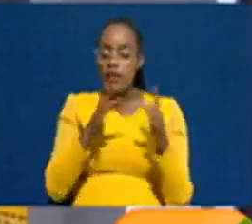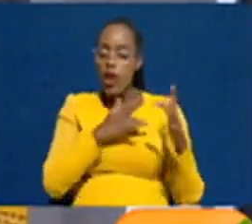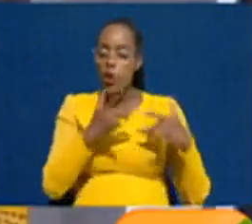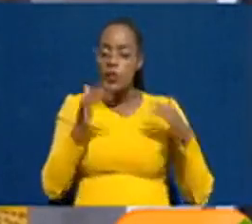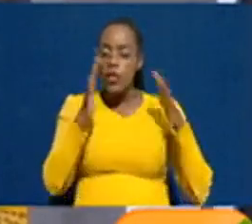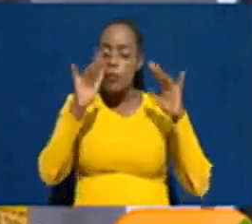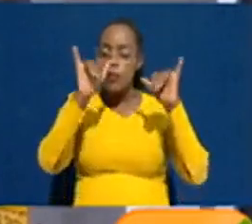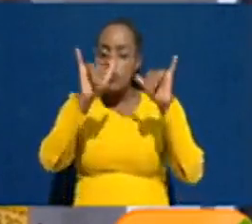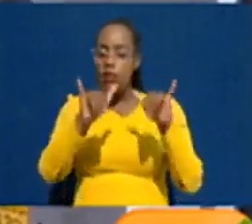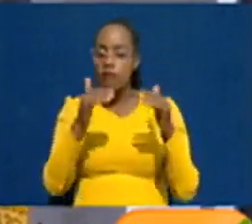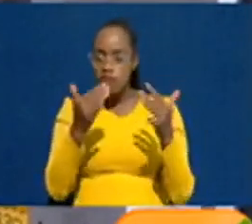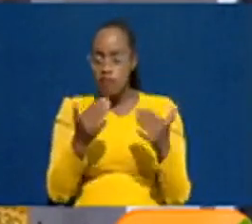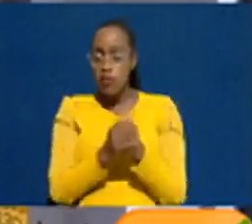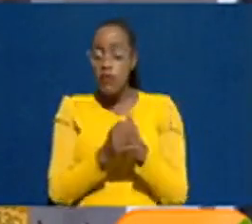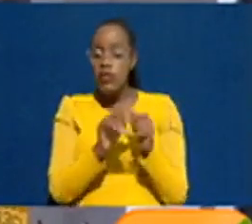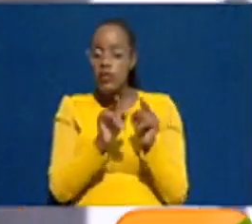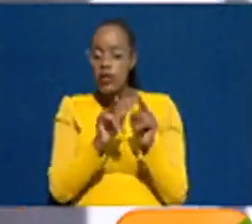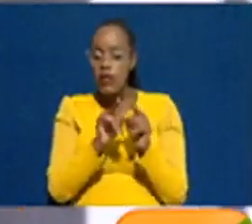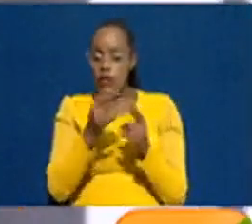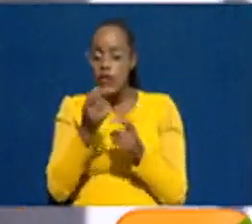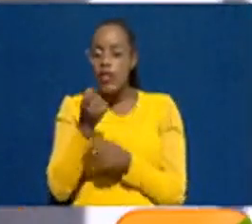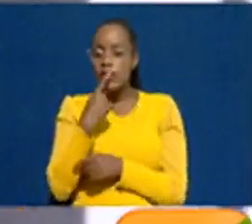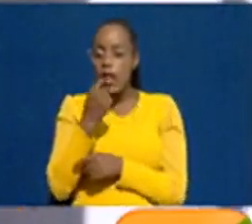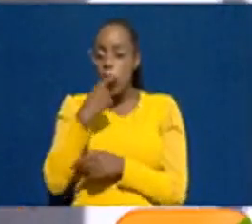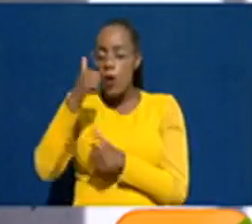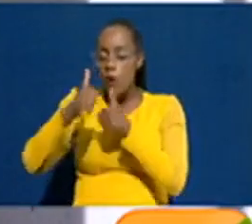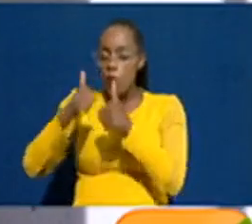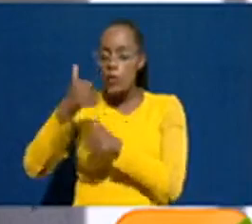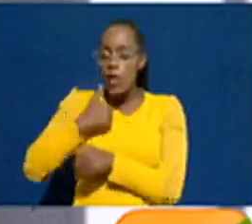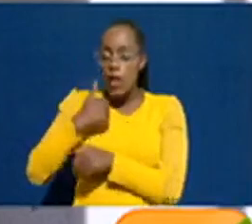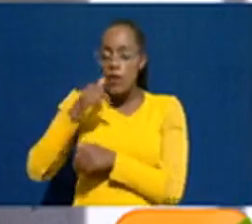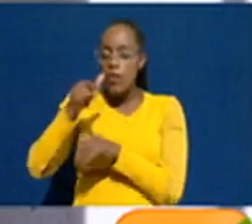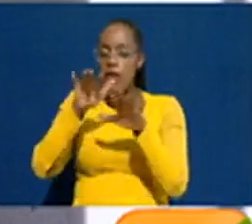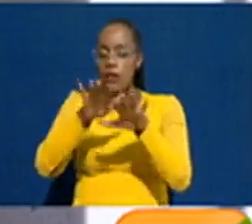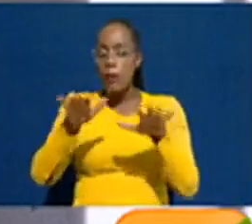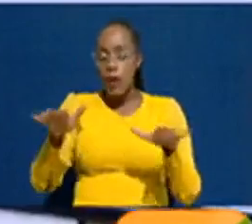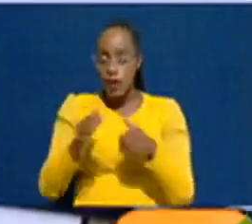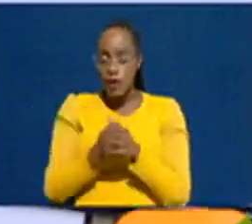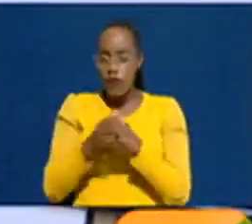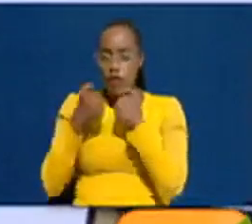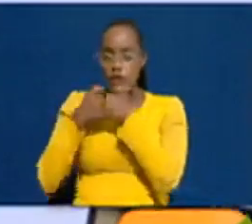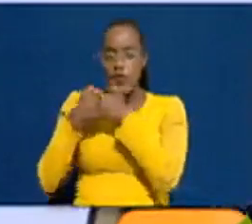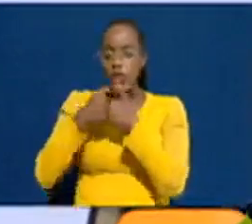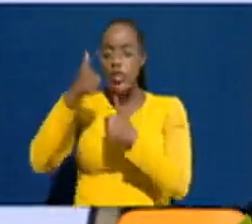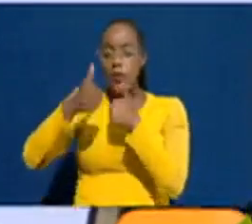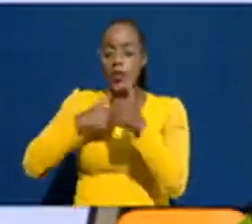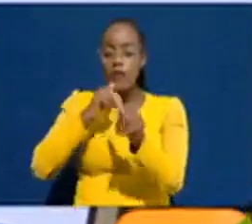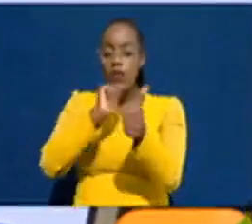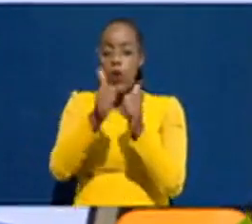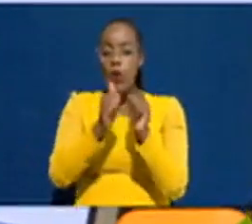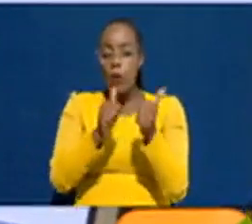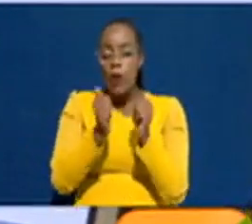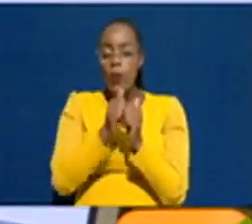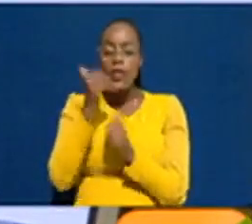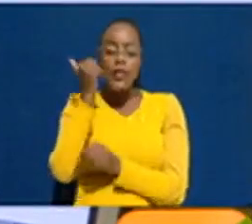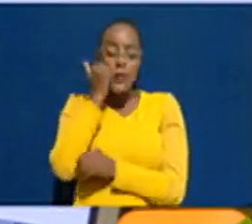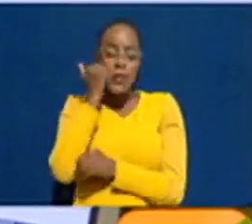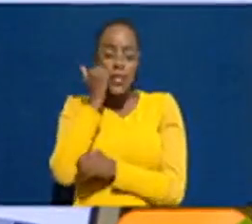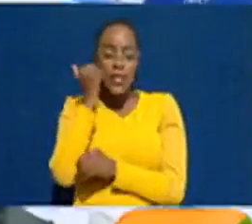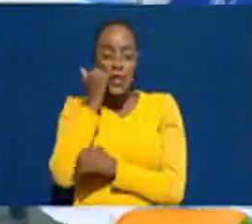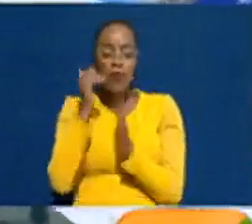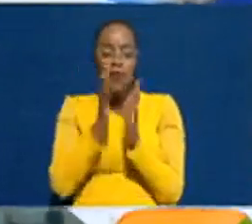has remained proliferation of substandard medicines in the market, a challenge that is competing with diseases in